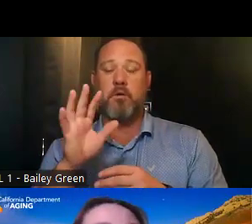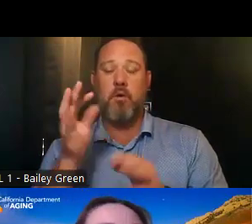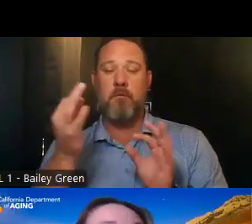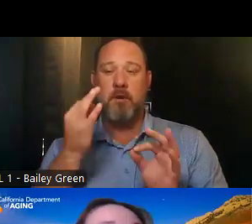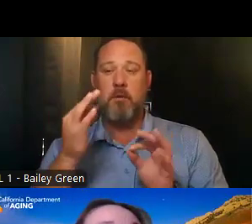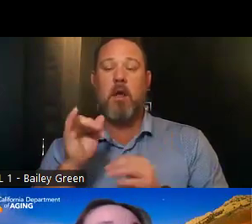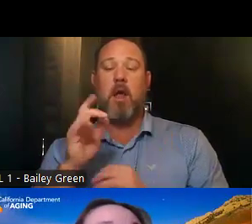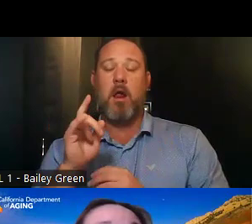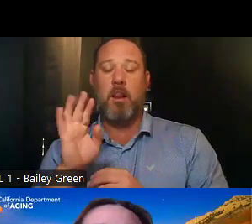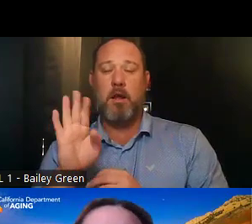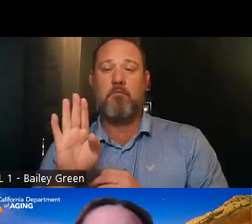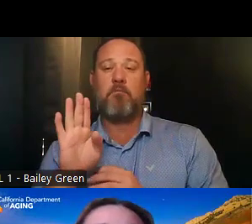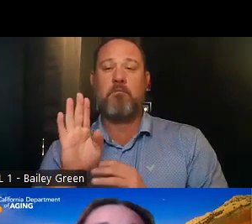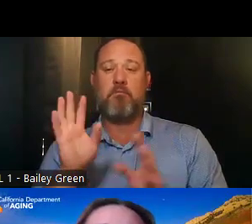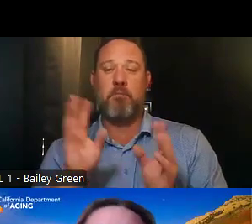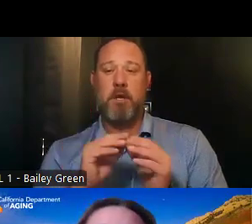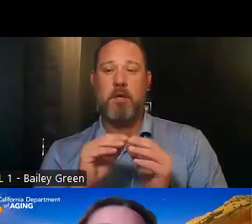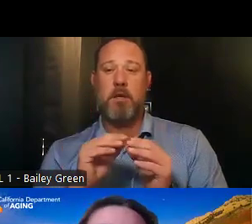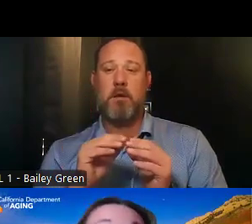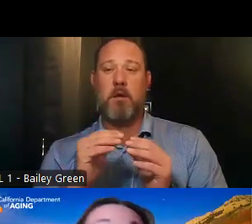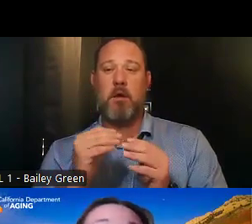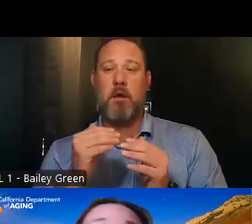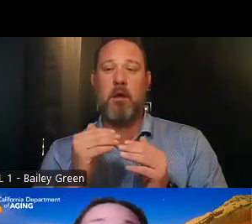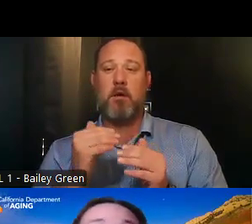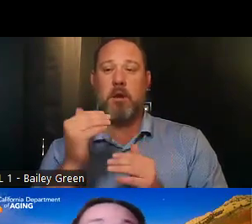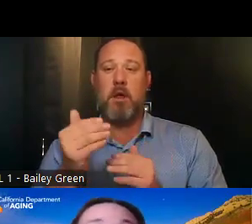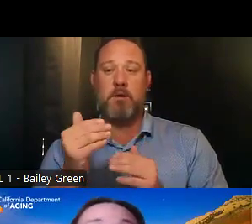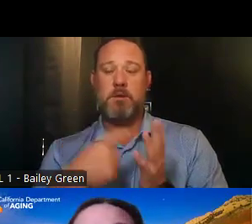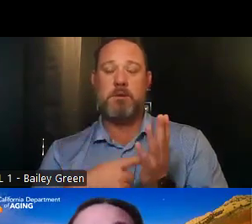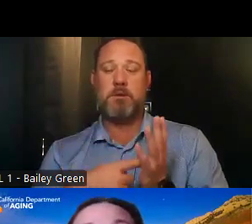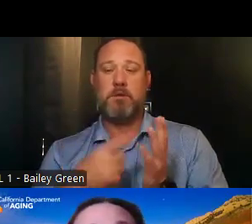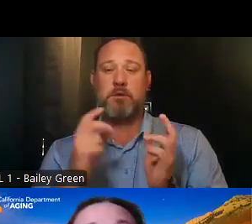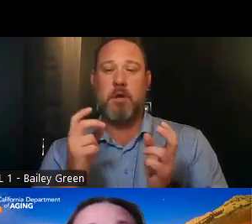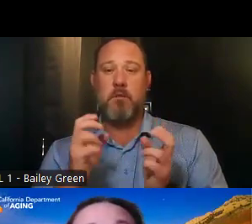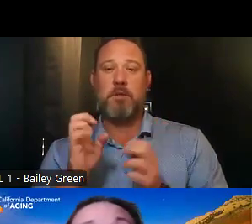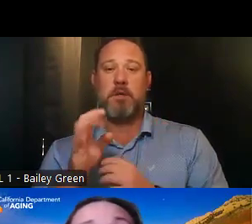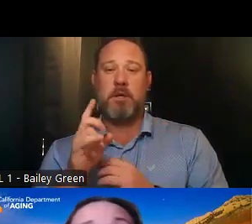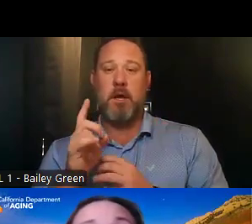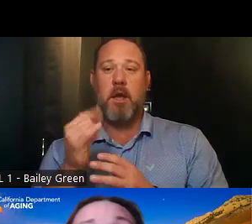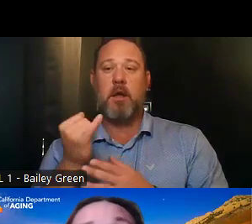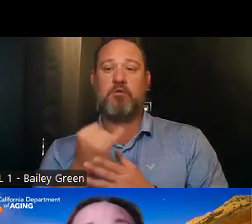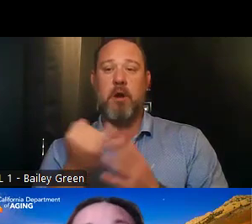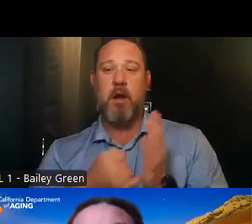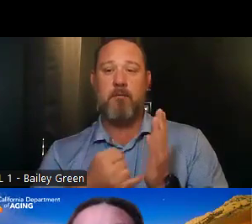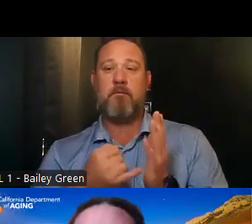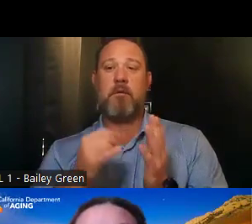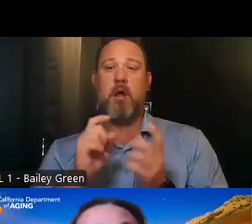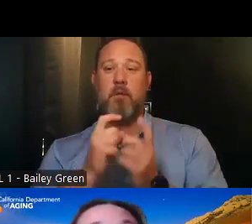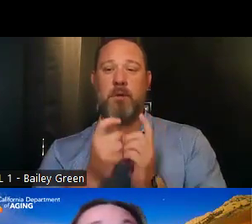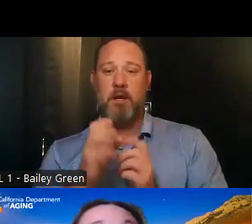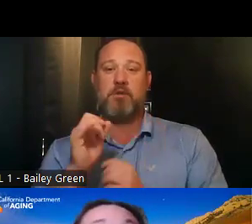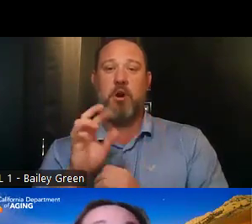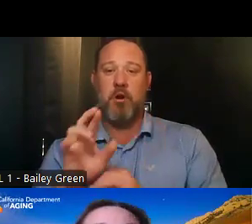ADLI meeting. Our next discussion topic is the ECAD draft updated